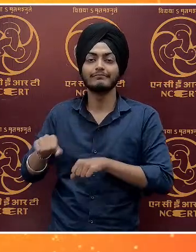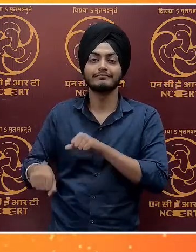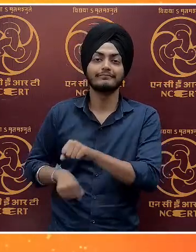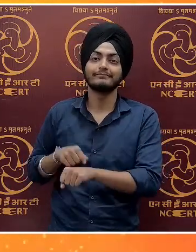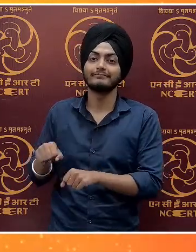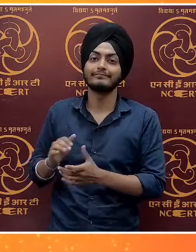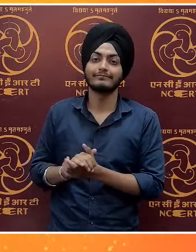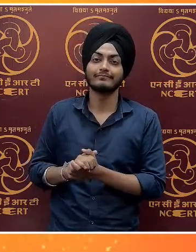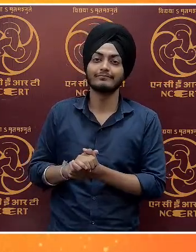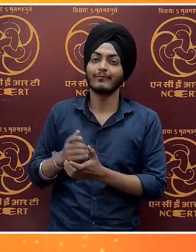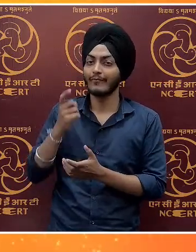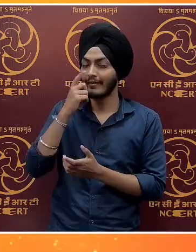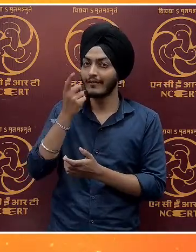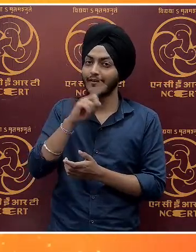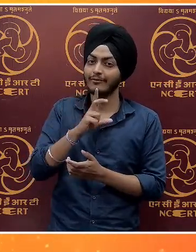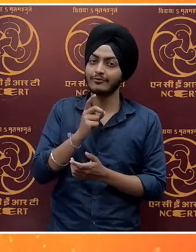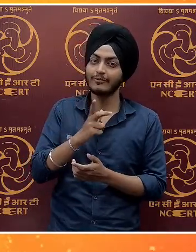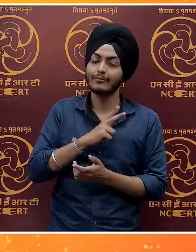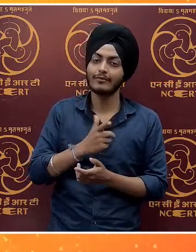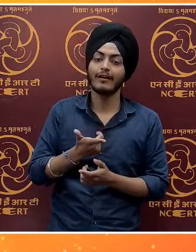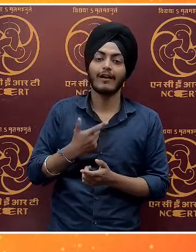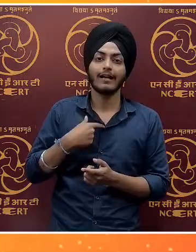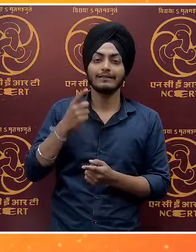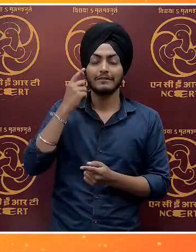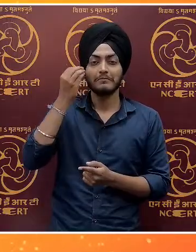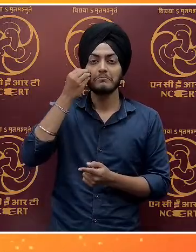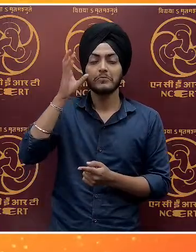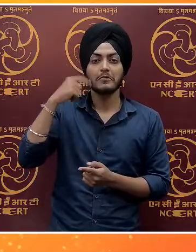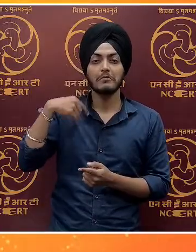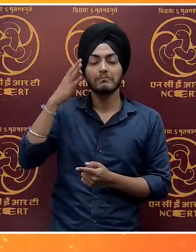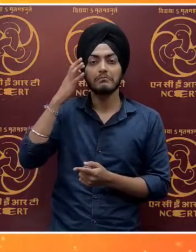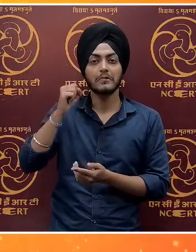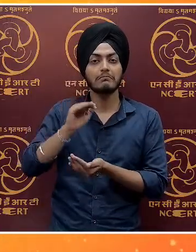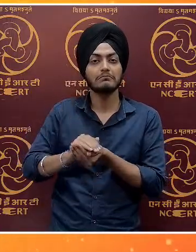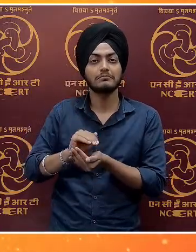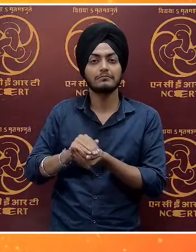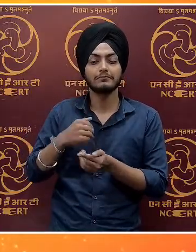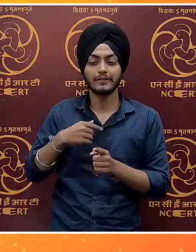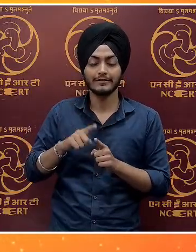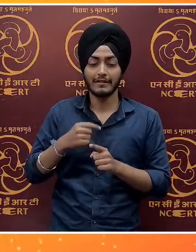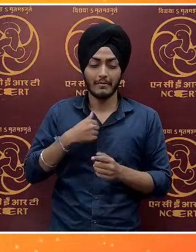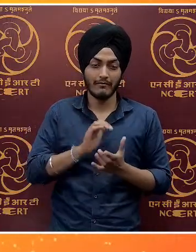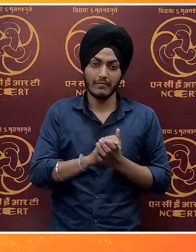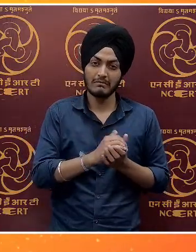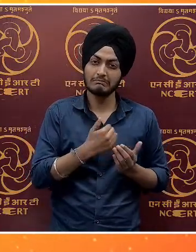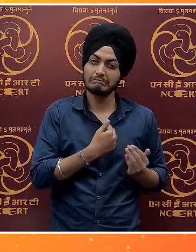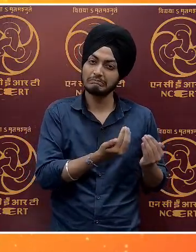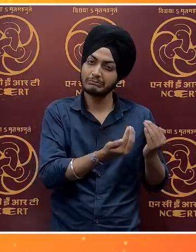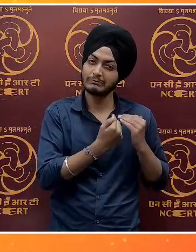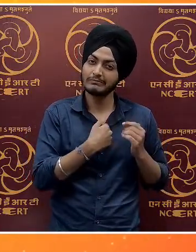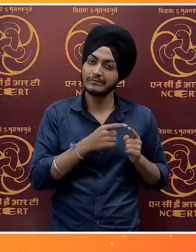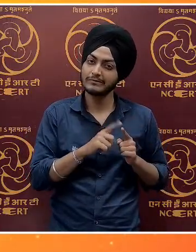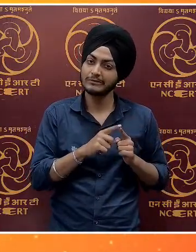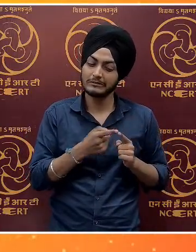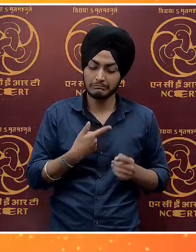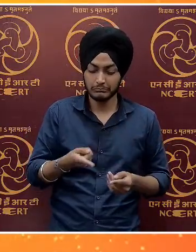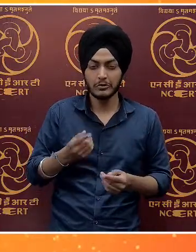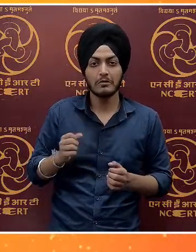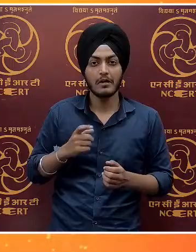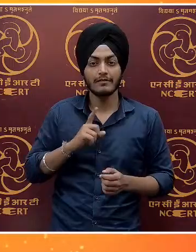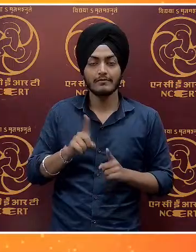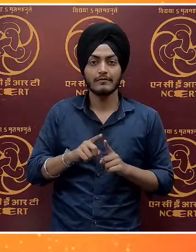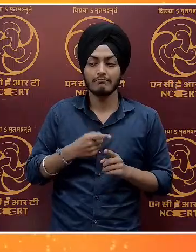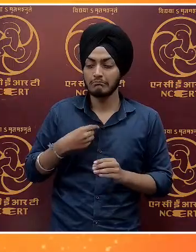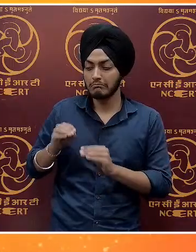also remember when I was learning how to ride a bicycle, my friends encouraged me a lot. Wow. Priyanka, you can do it. I